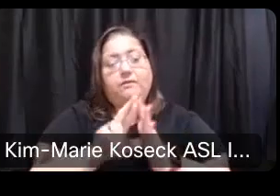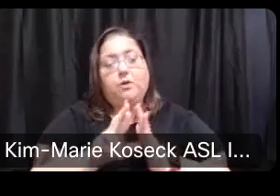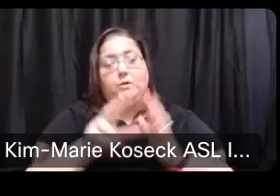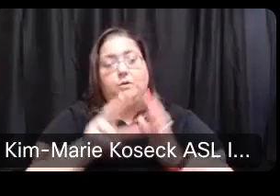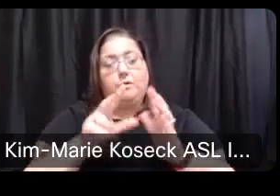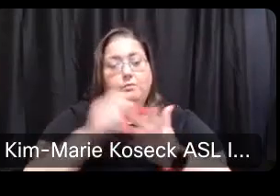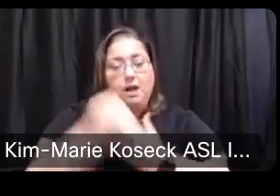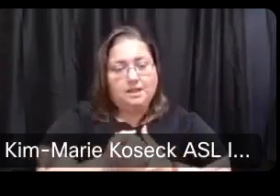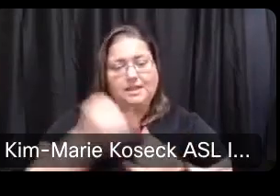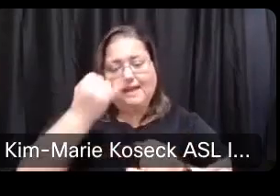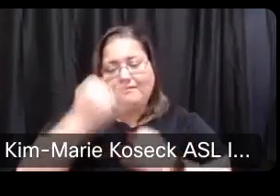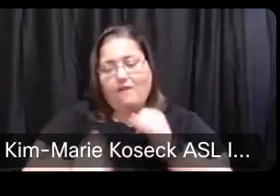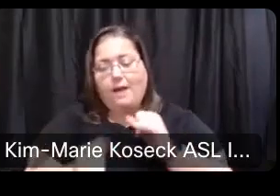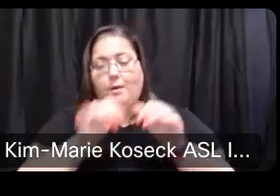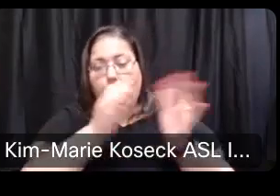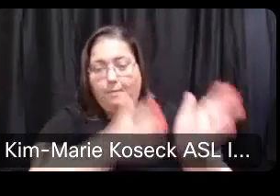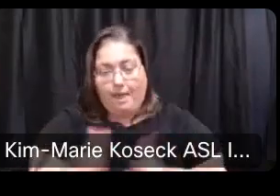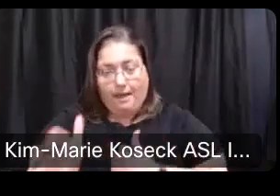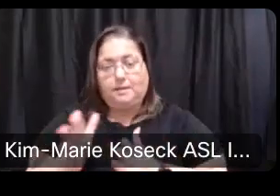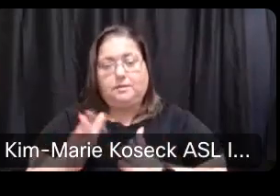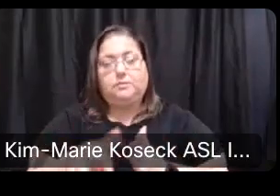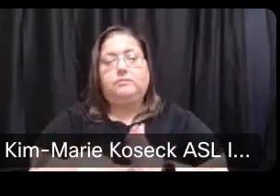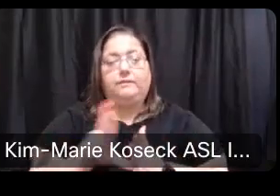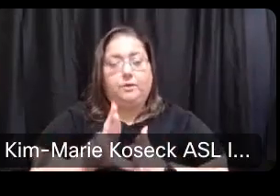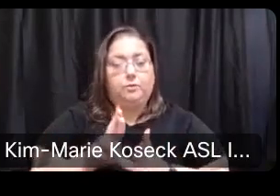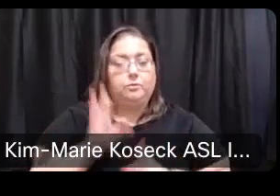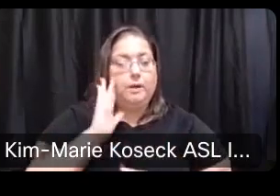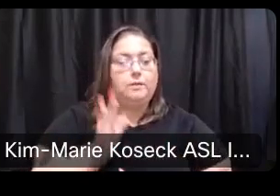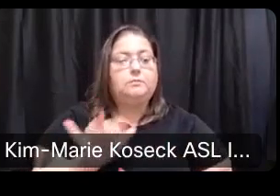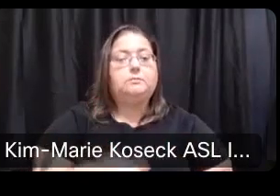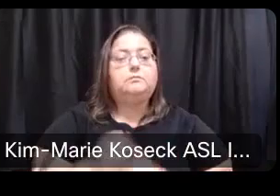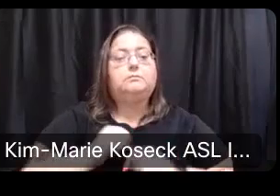and final plans. Next slide.